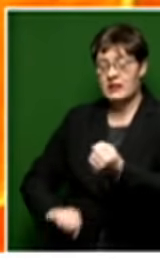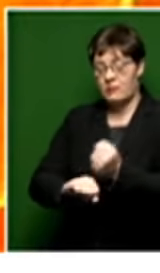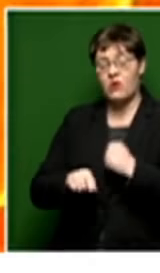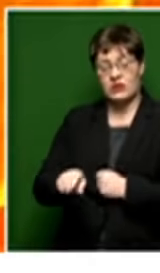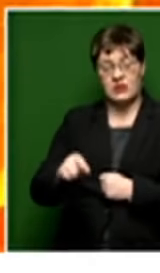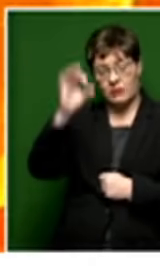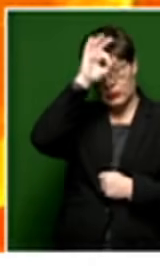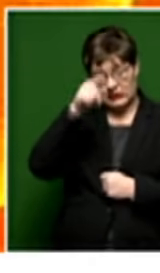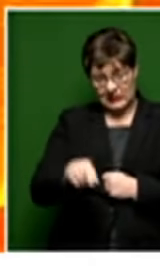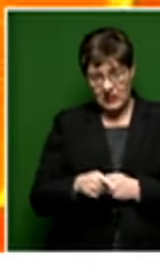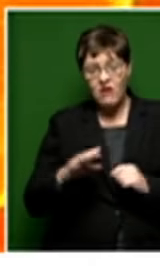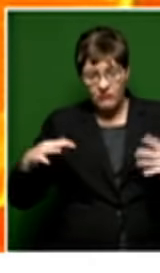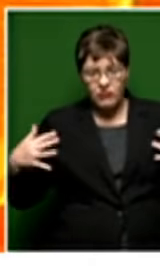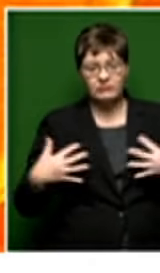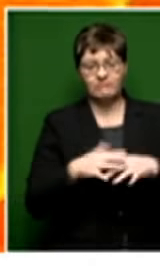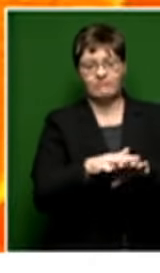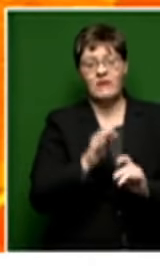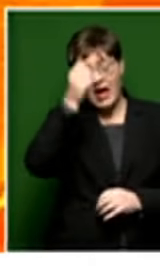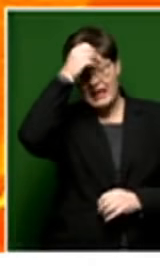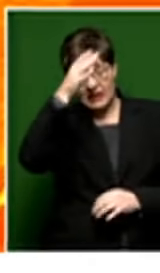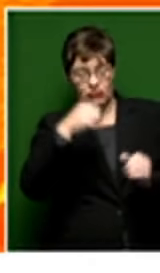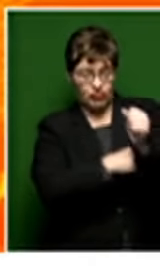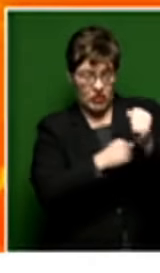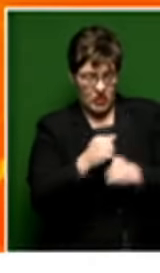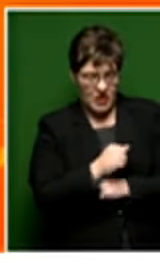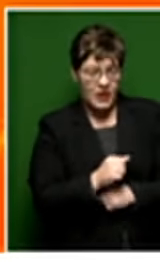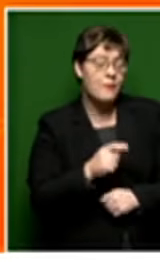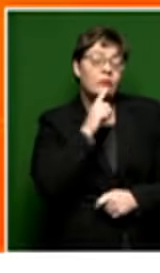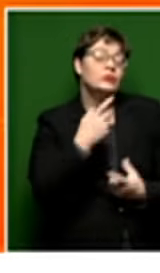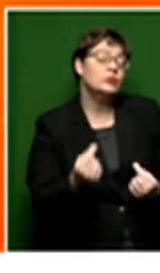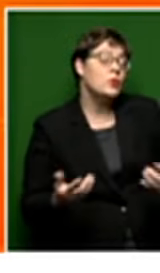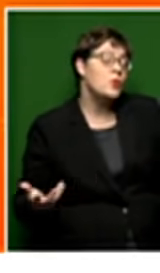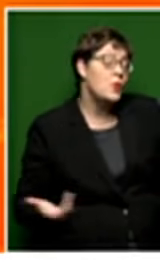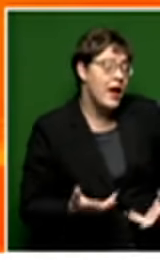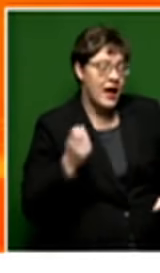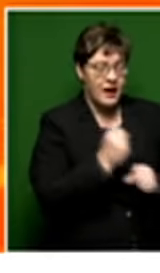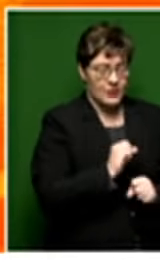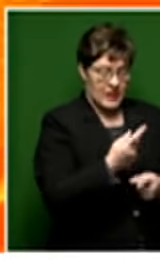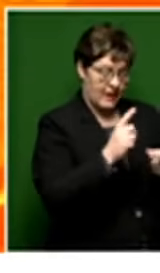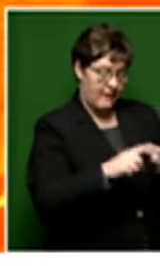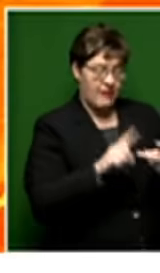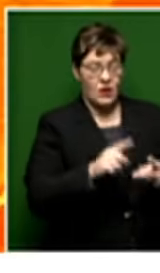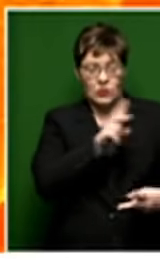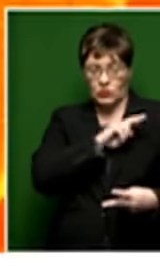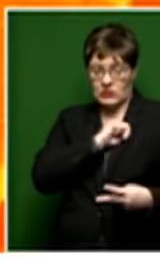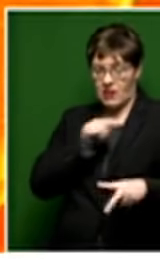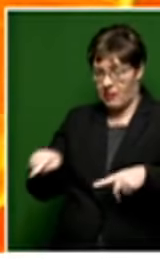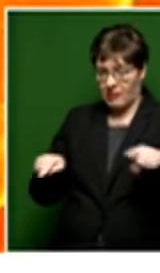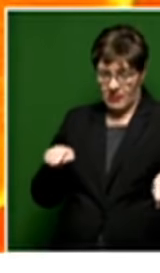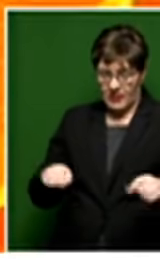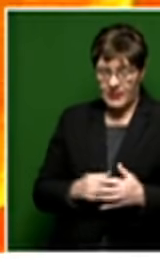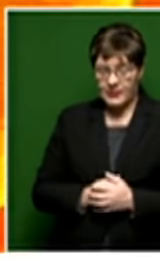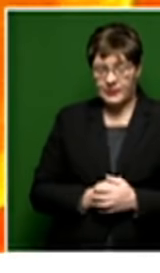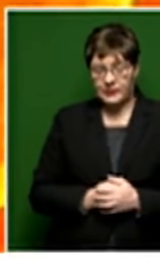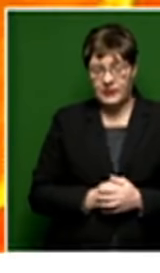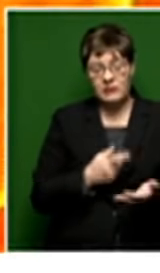received from the National Joint Operational and Intelligence Structure to assist law enforcement agencies in Gauteng and Kwazulu-Natal. So to talk more